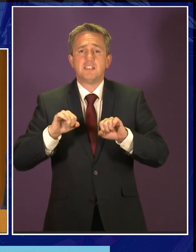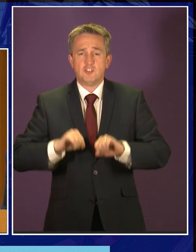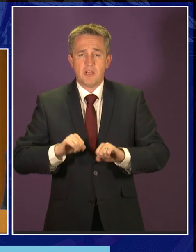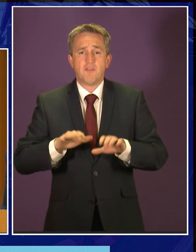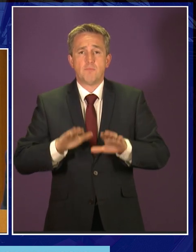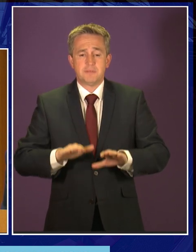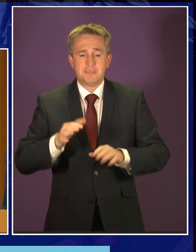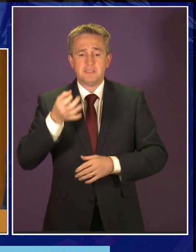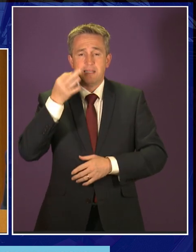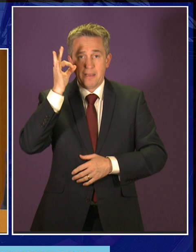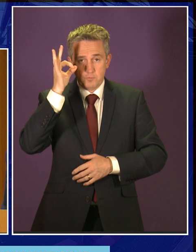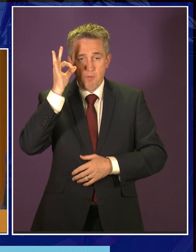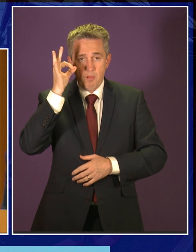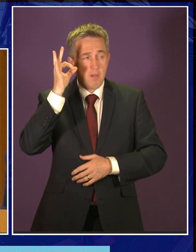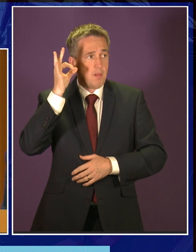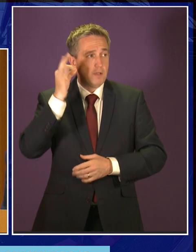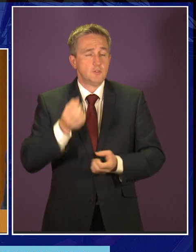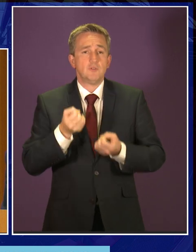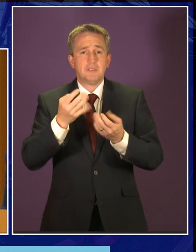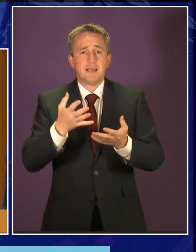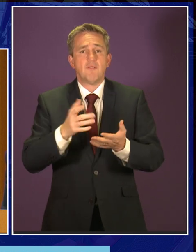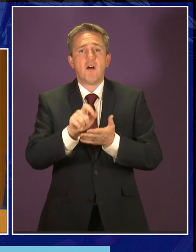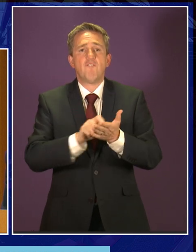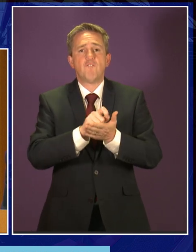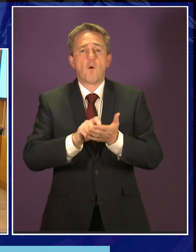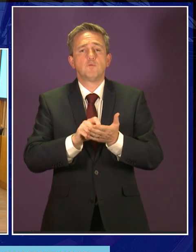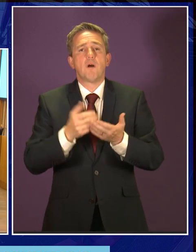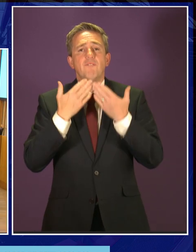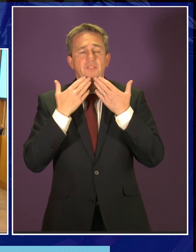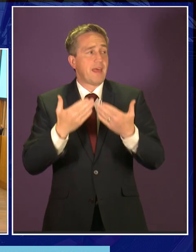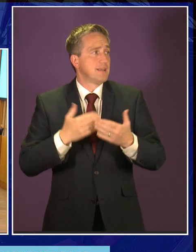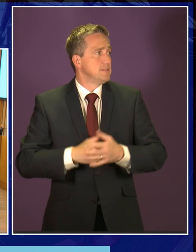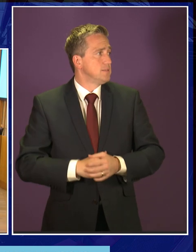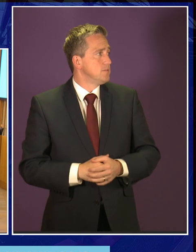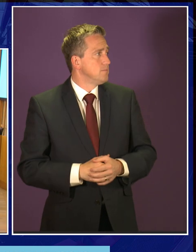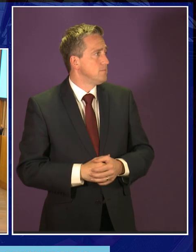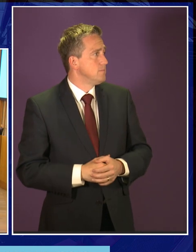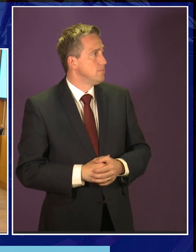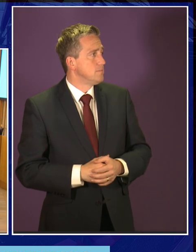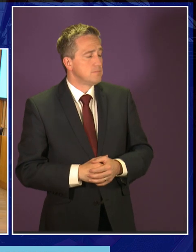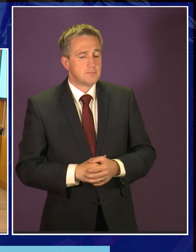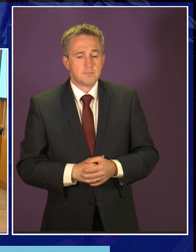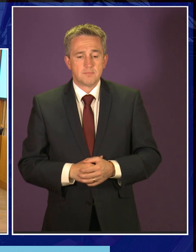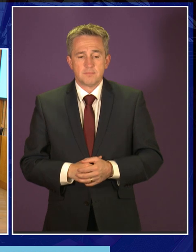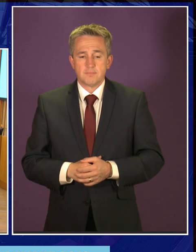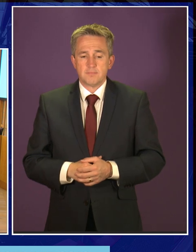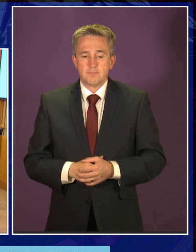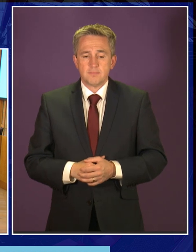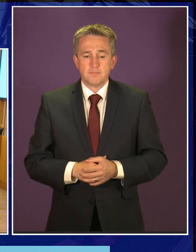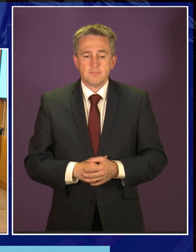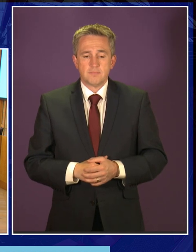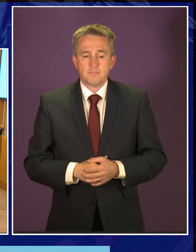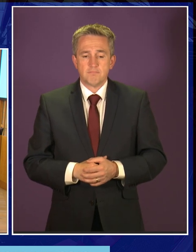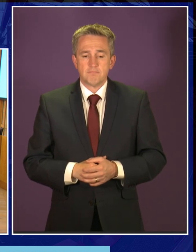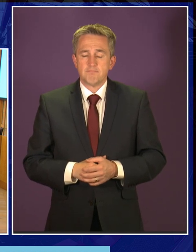and our Director here in Scotland, to say a vote of thanks. Jackie. Thank you, Presiding Officer. Excellencies,